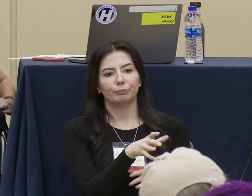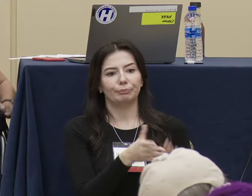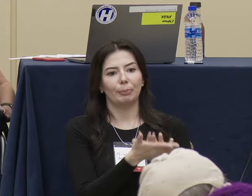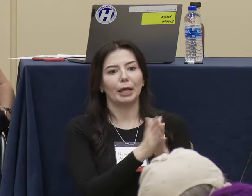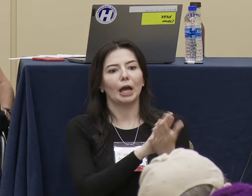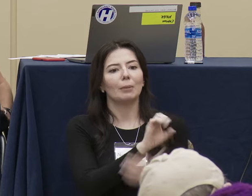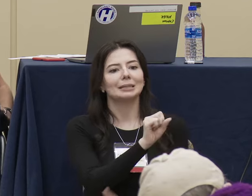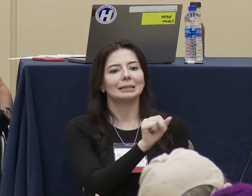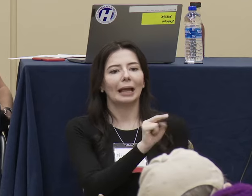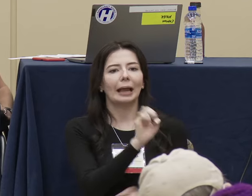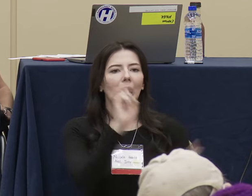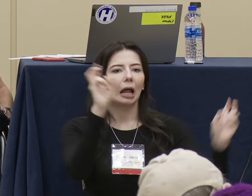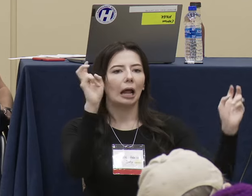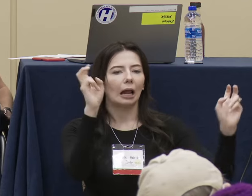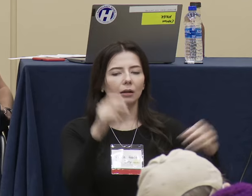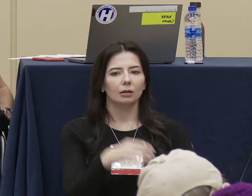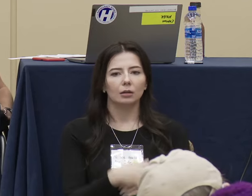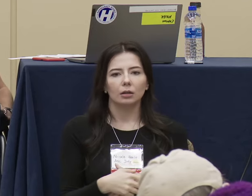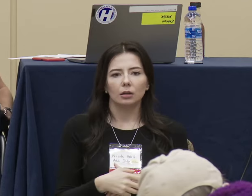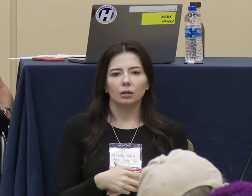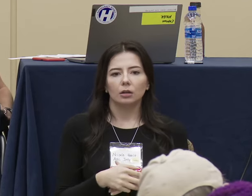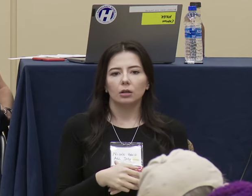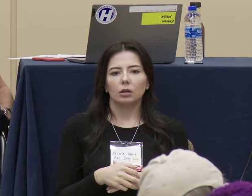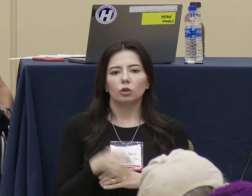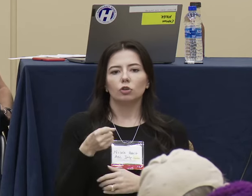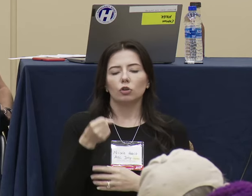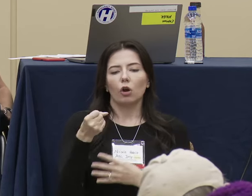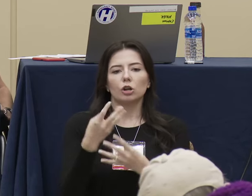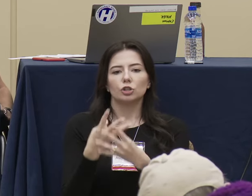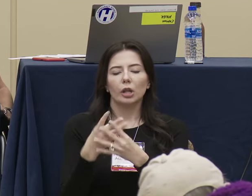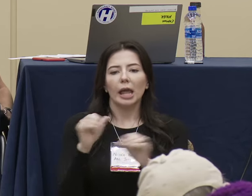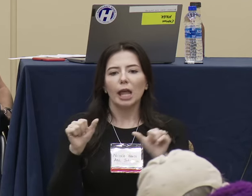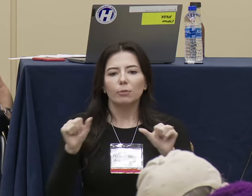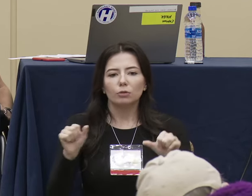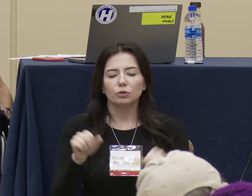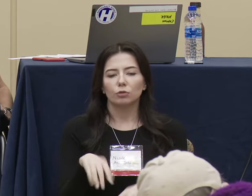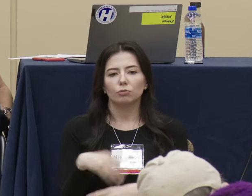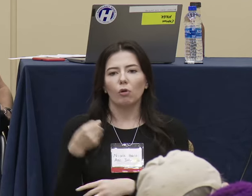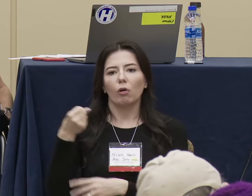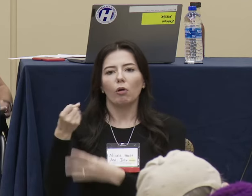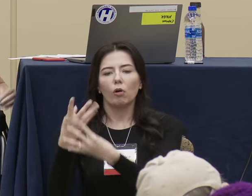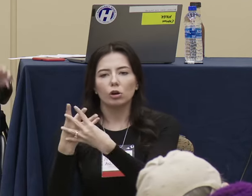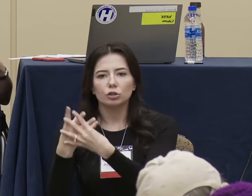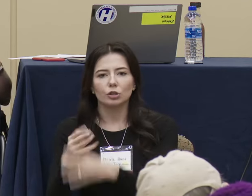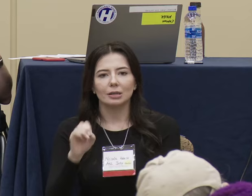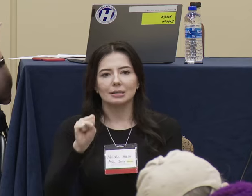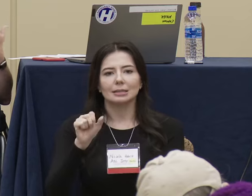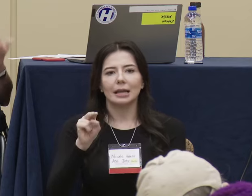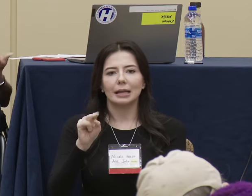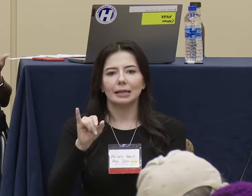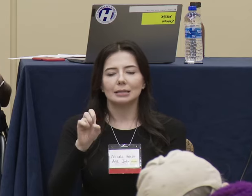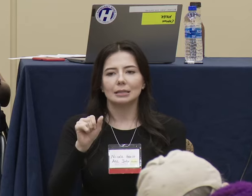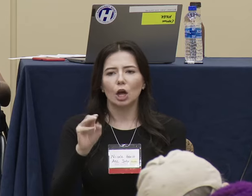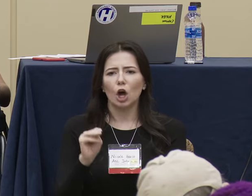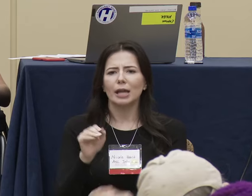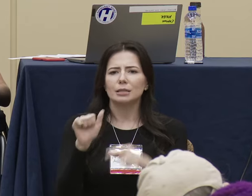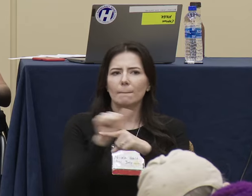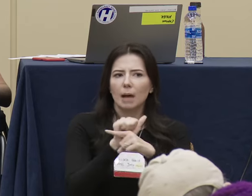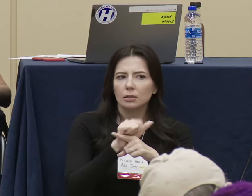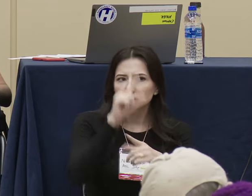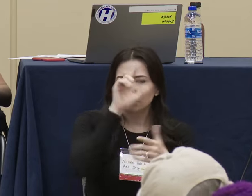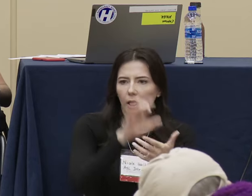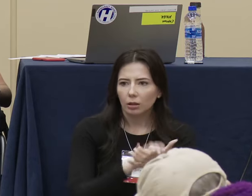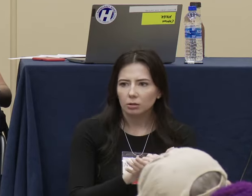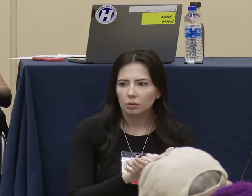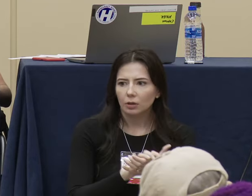sanism. So carceral ableism or carceral sanism are the praxis and belief